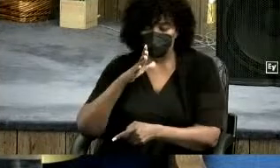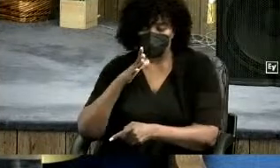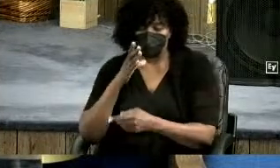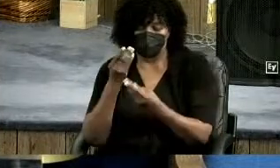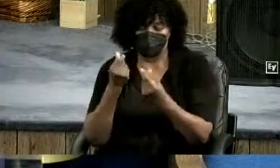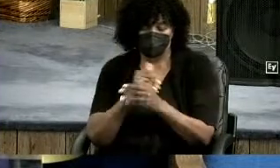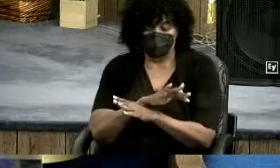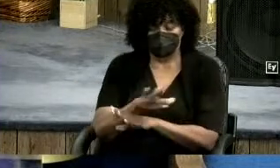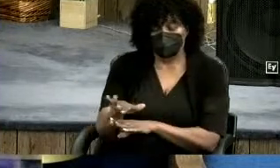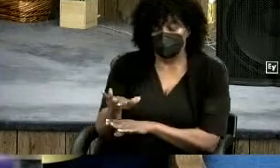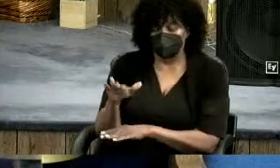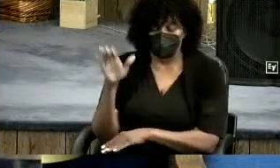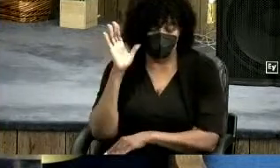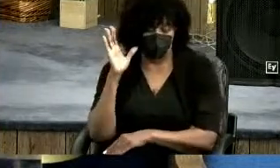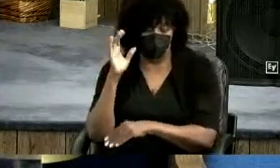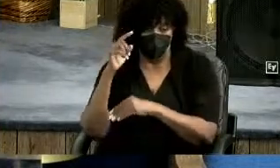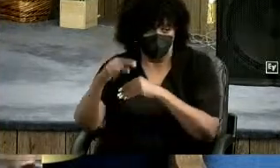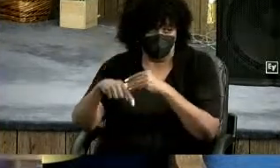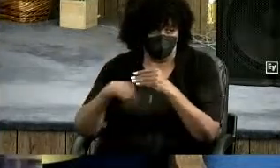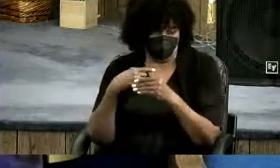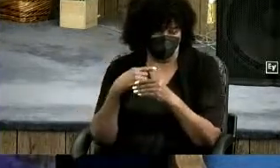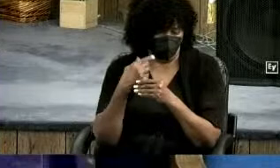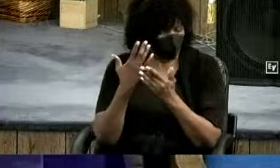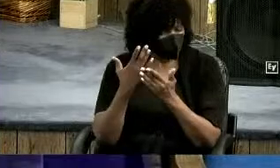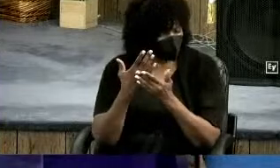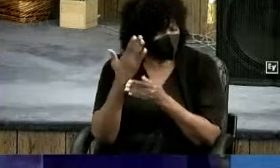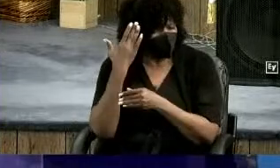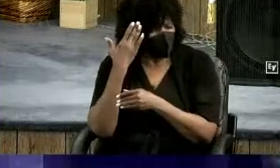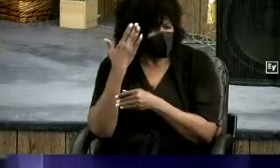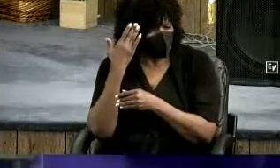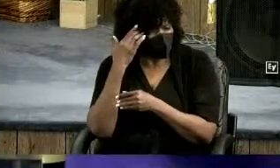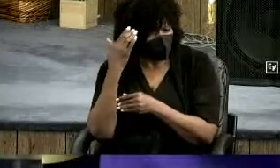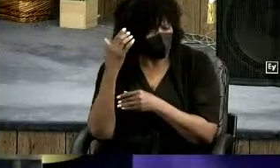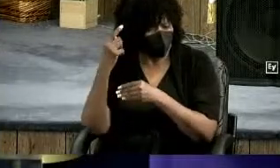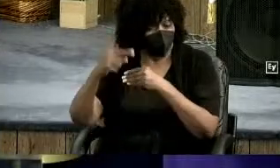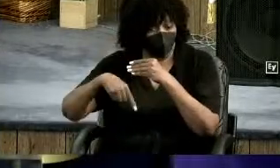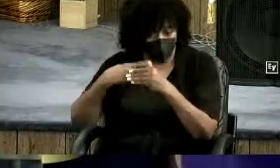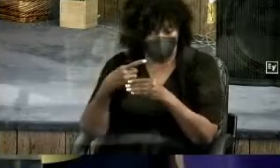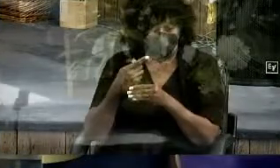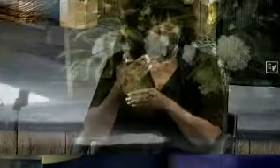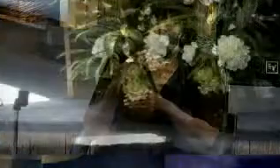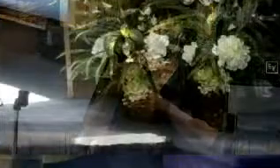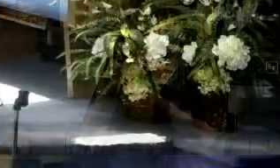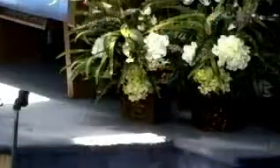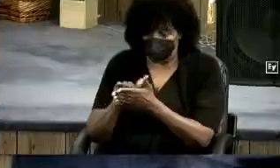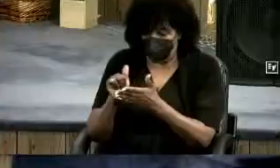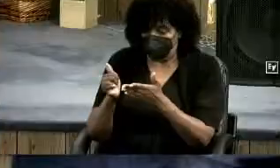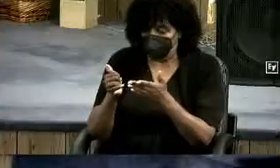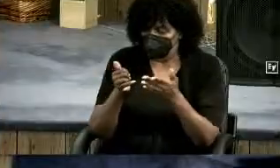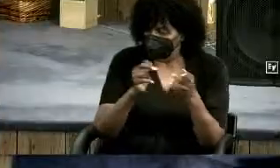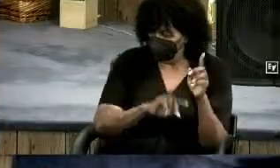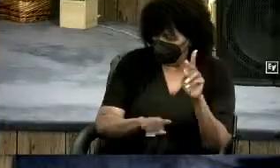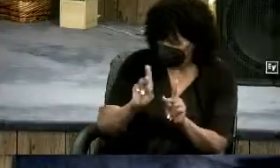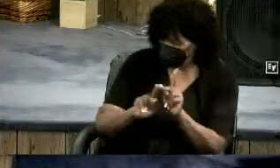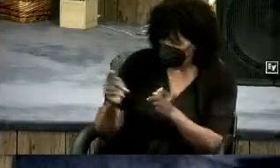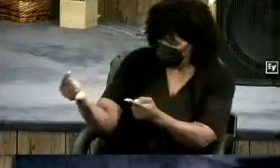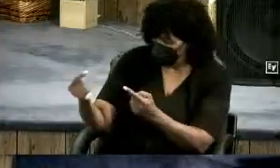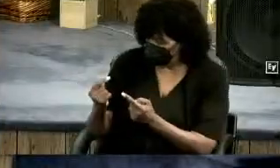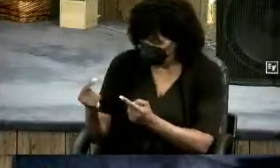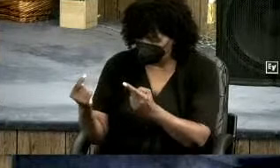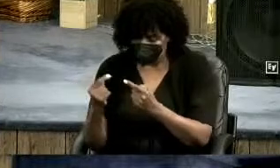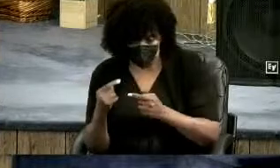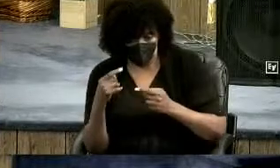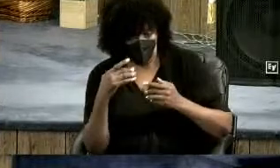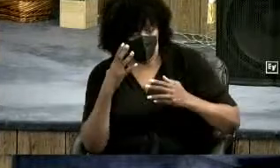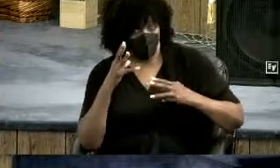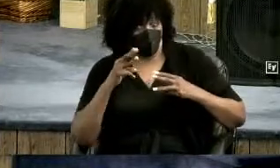He's only heard about it. So imagine how excited he is when a couple of guys show up from the motherland and he's